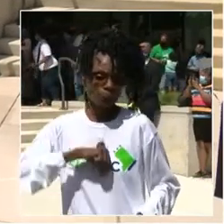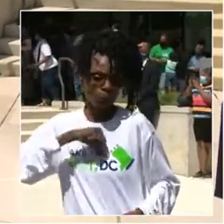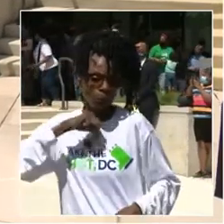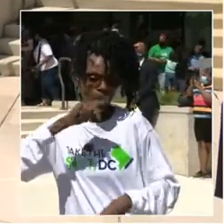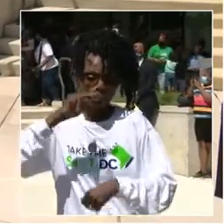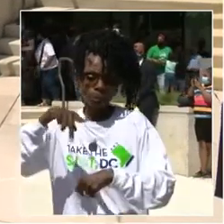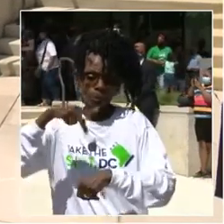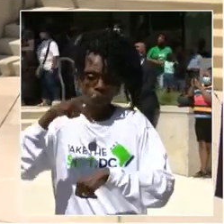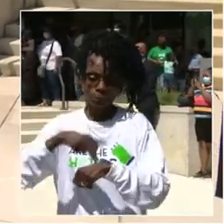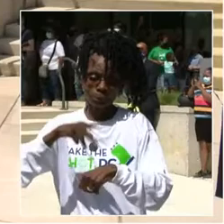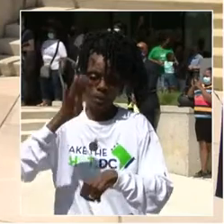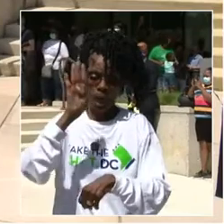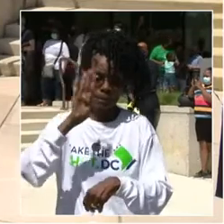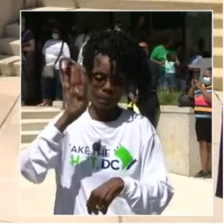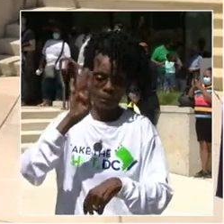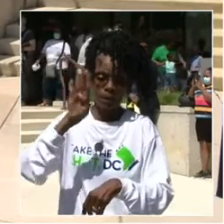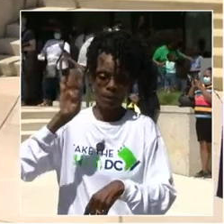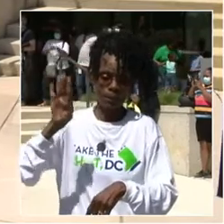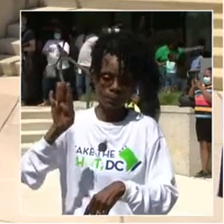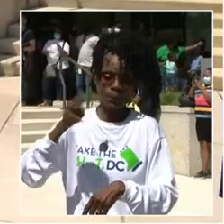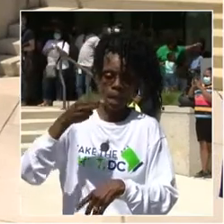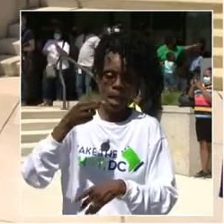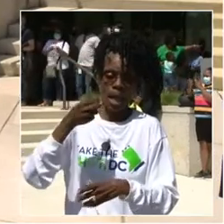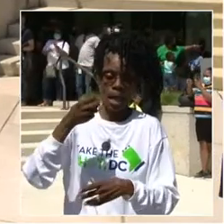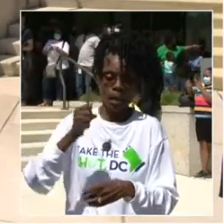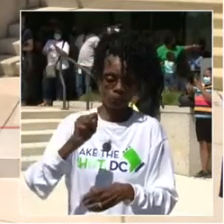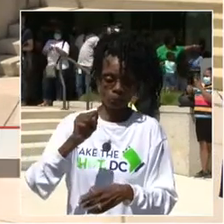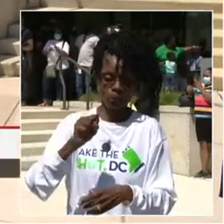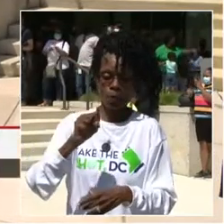Banneker Academic High School, Anita Berger.